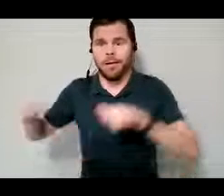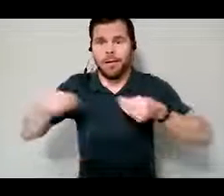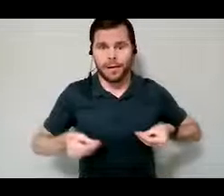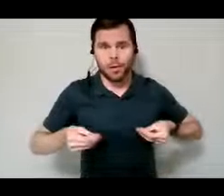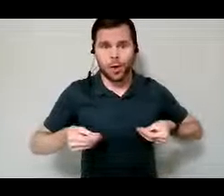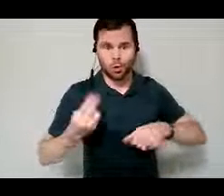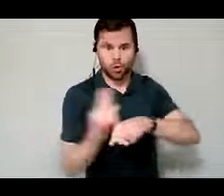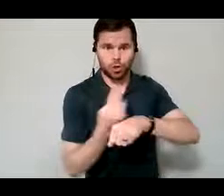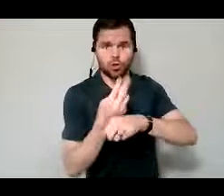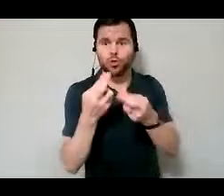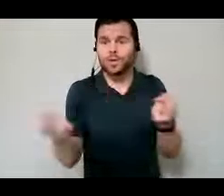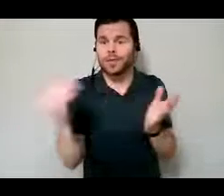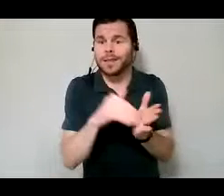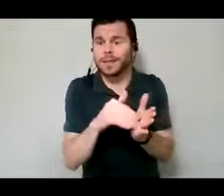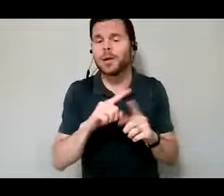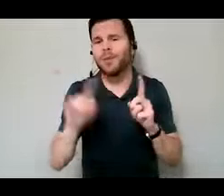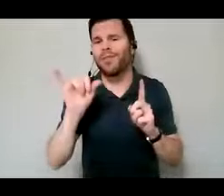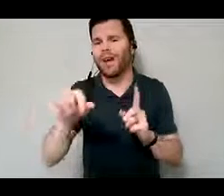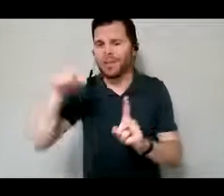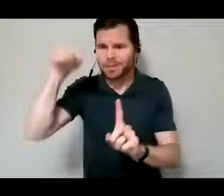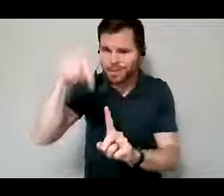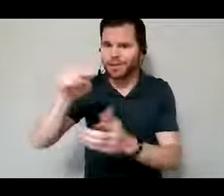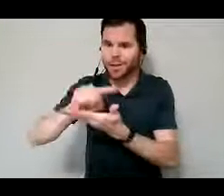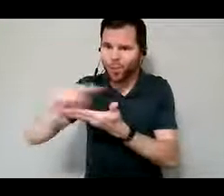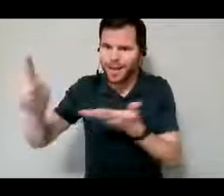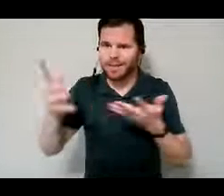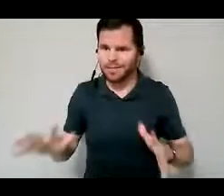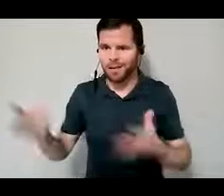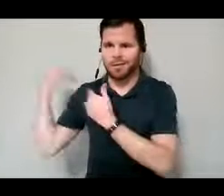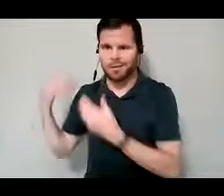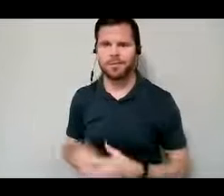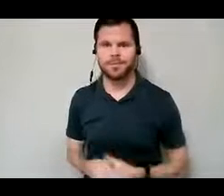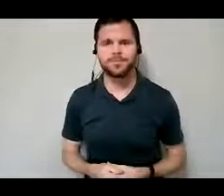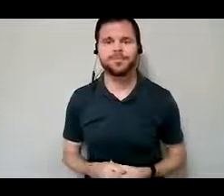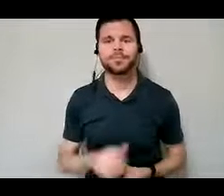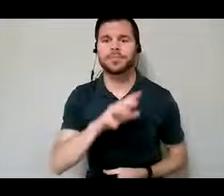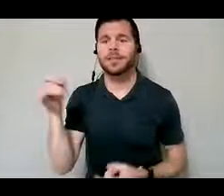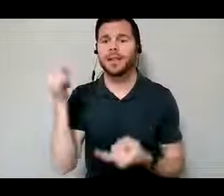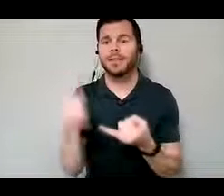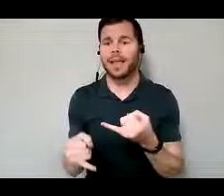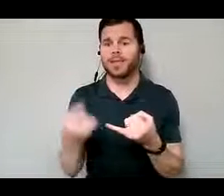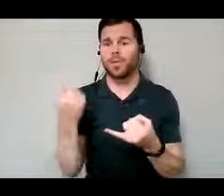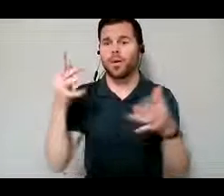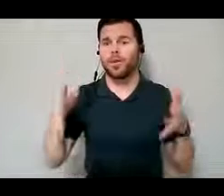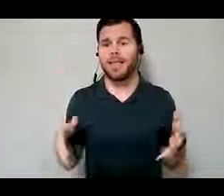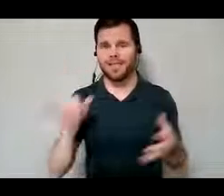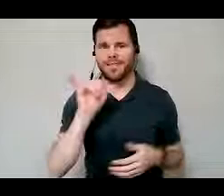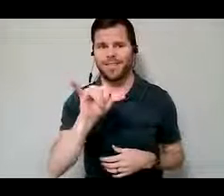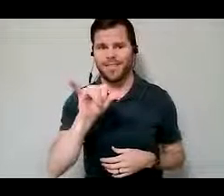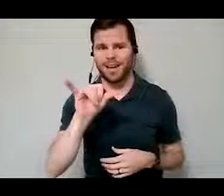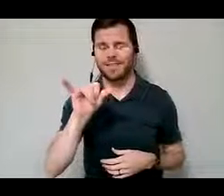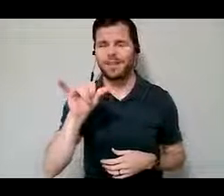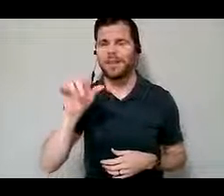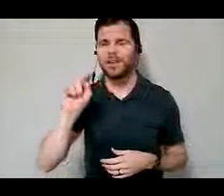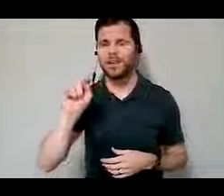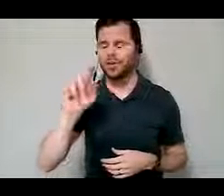but that specific week is done. And then the last thing we have left is this one, the New York Times 1619 project,